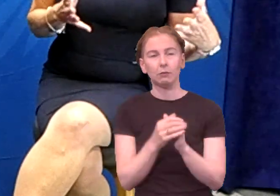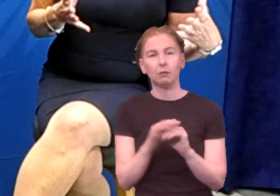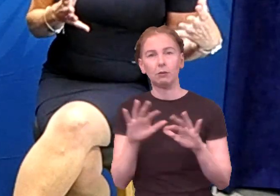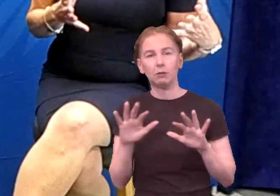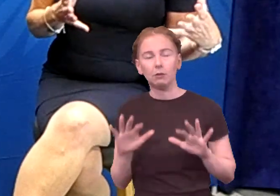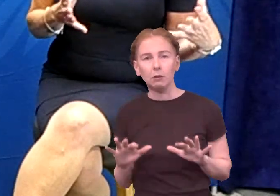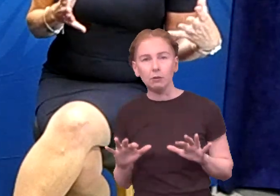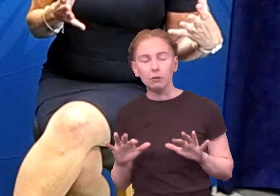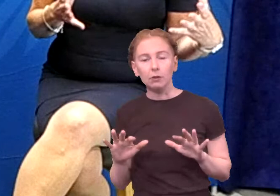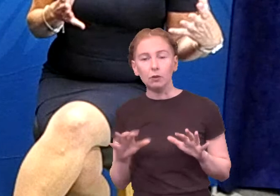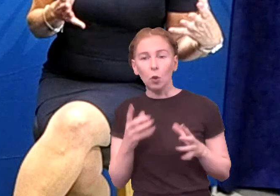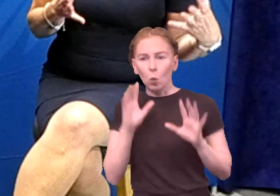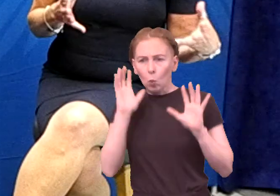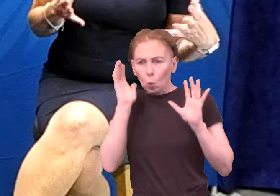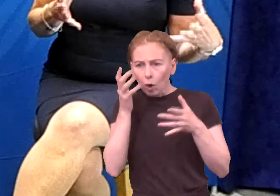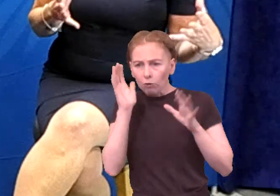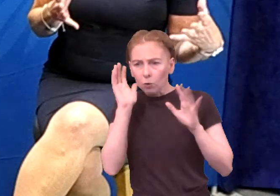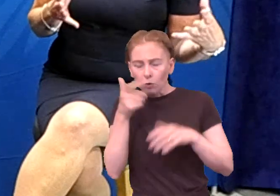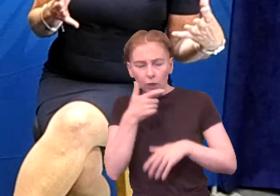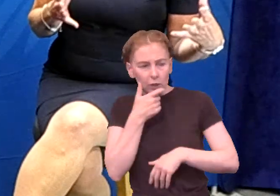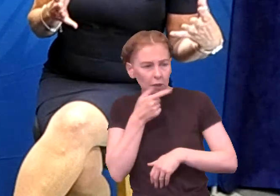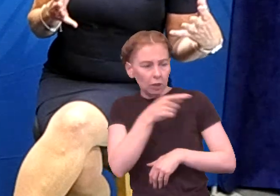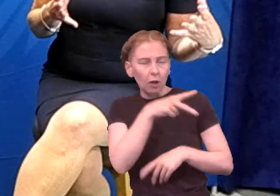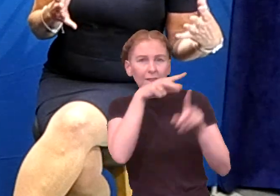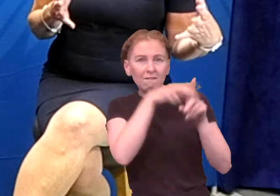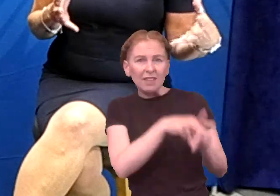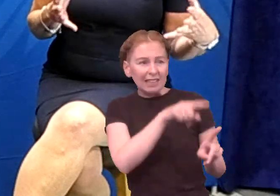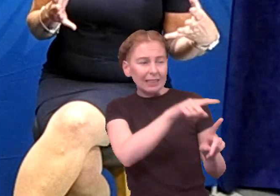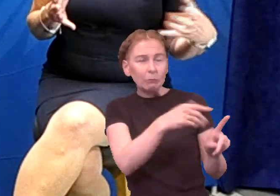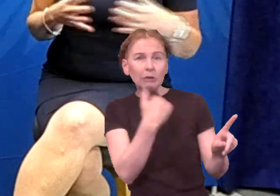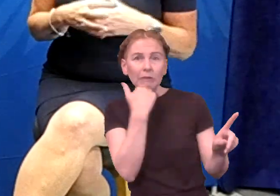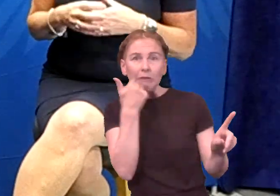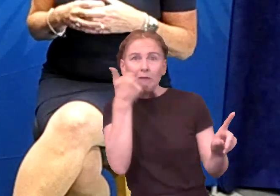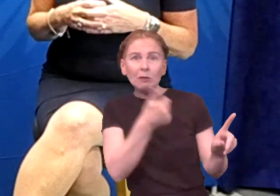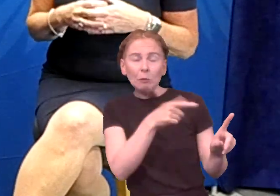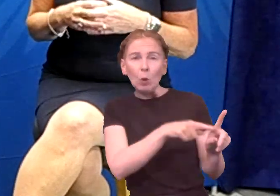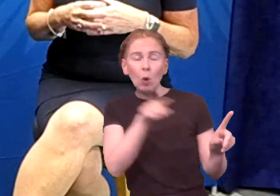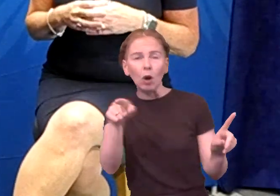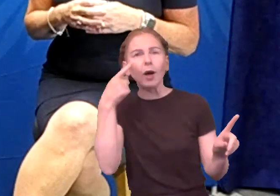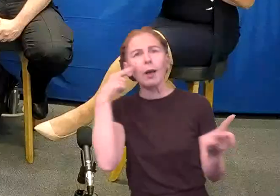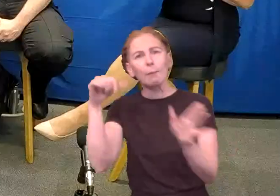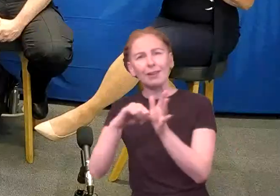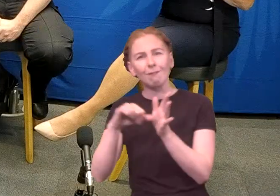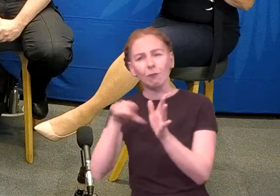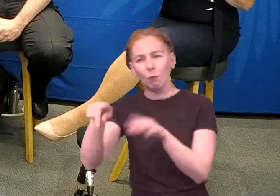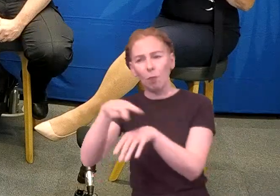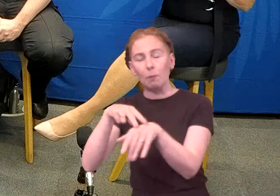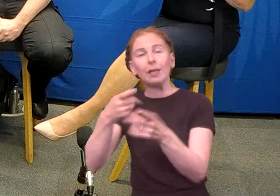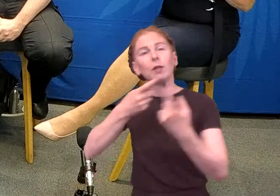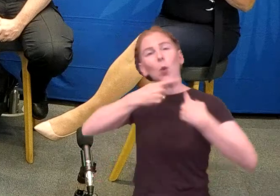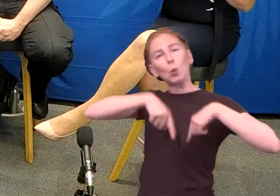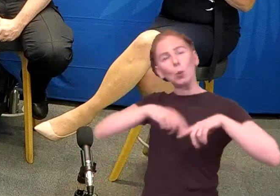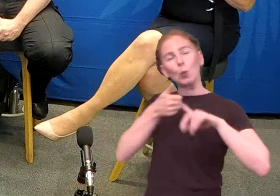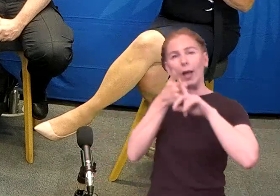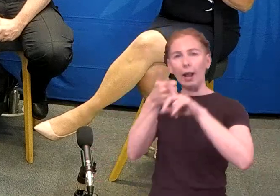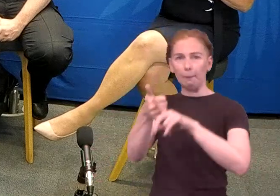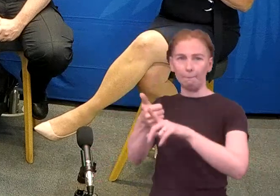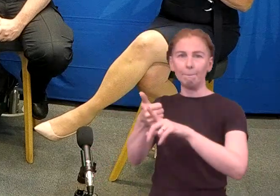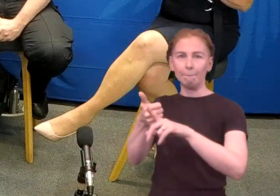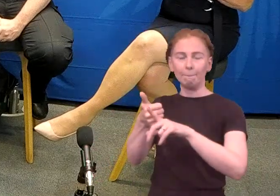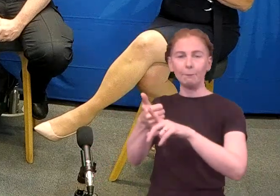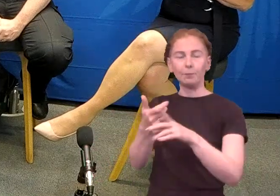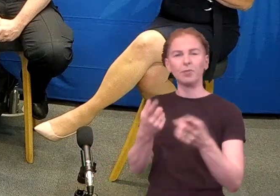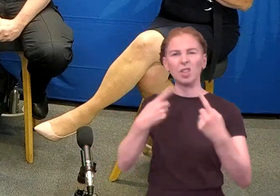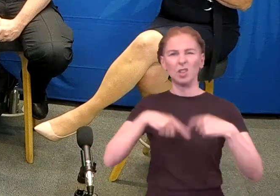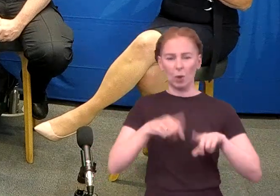to worry about, is your victim being supported? And our support ranges from very basic initial